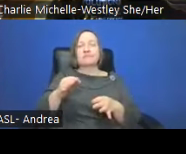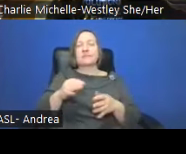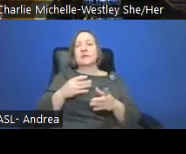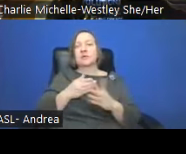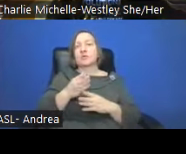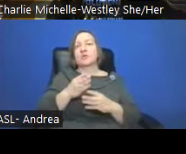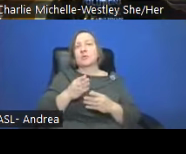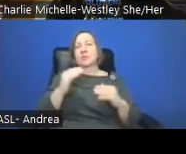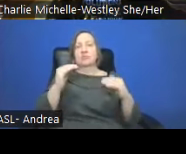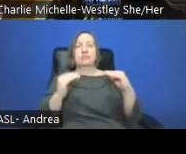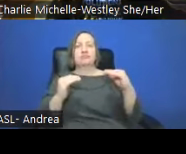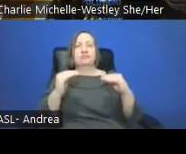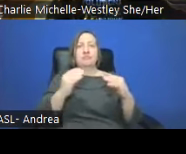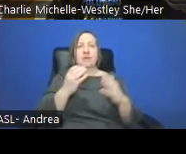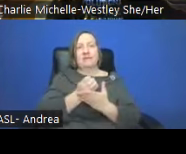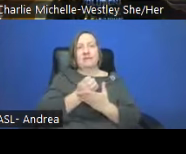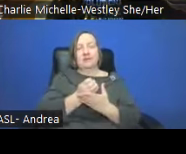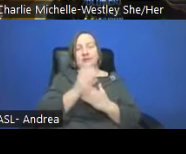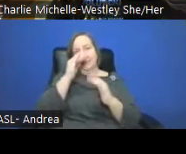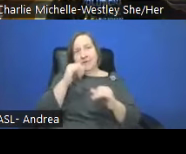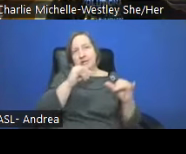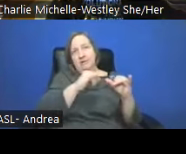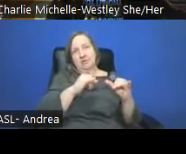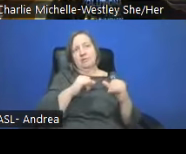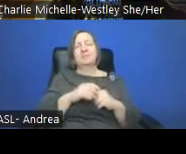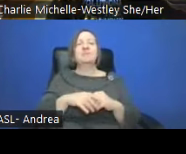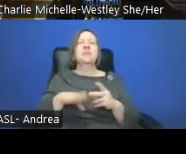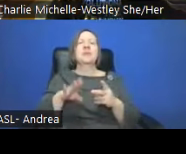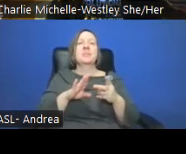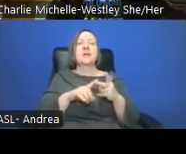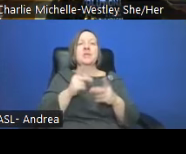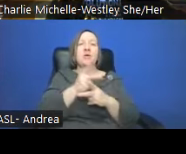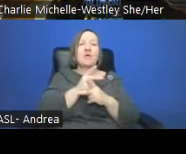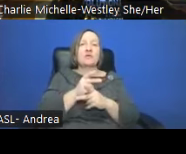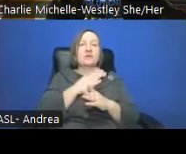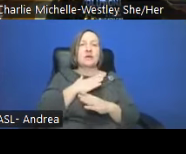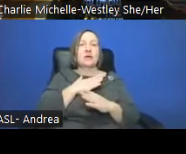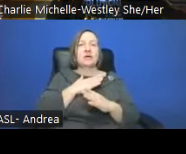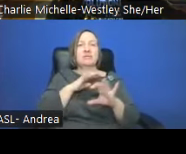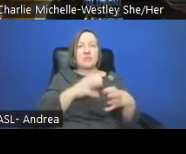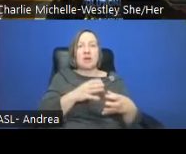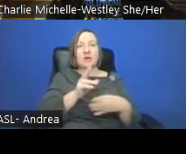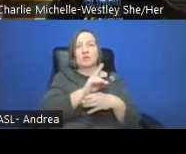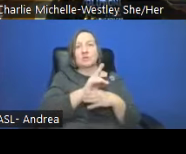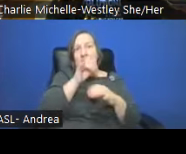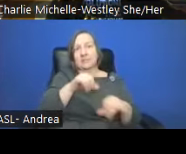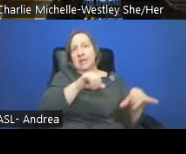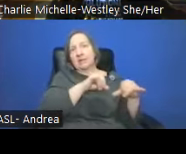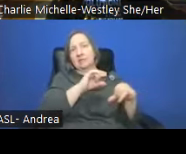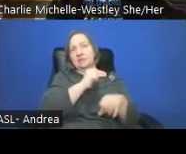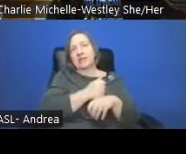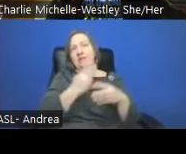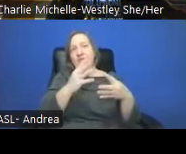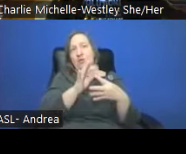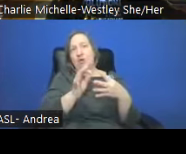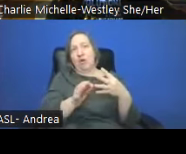evidence standard. There's a footnote there. B, the oversight body uses a standard set of 4 options for findings in